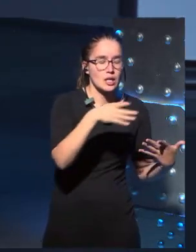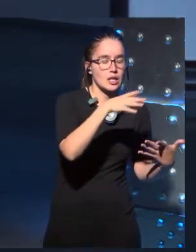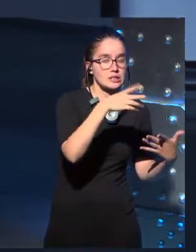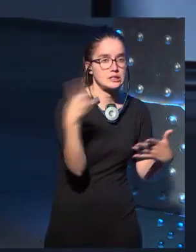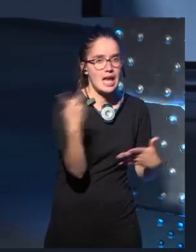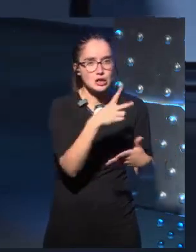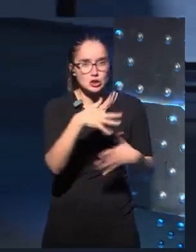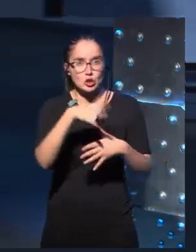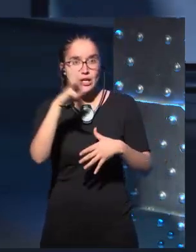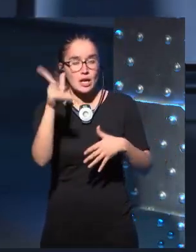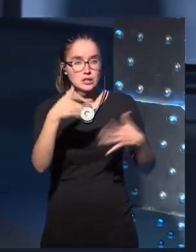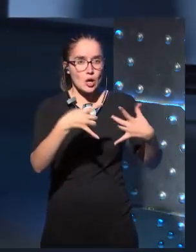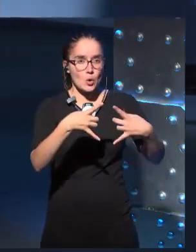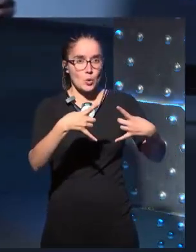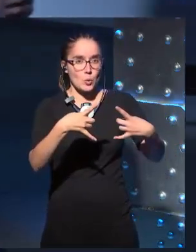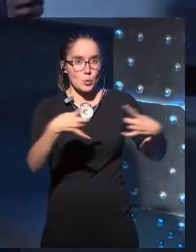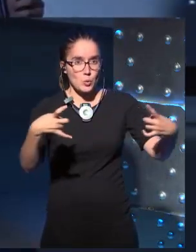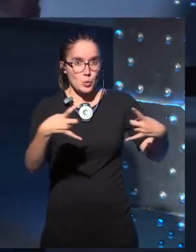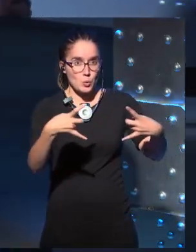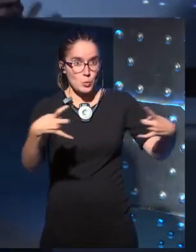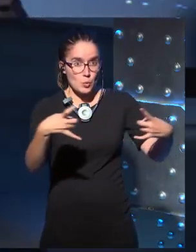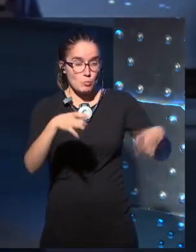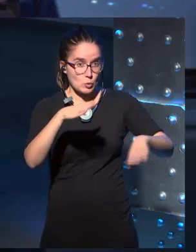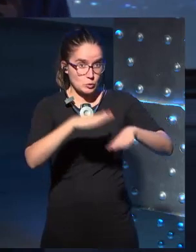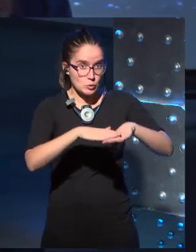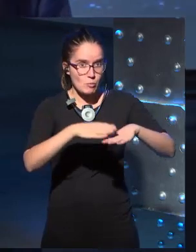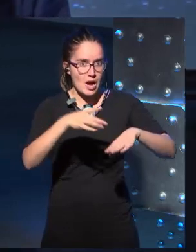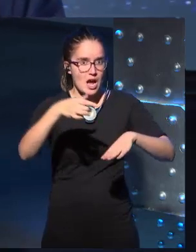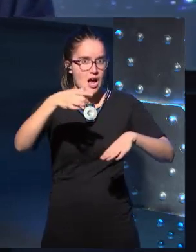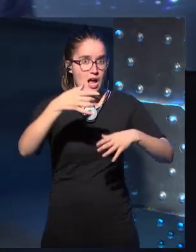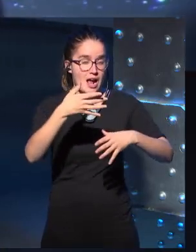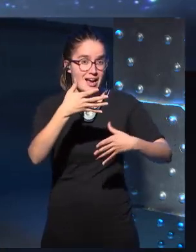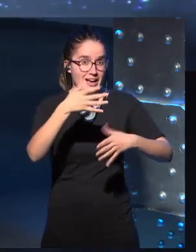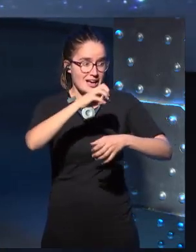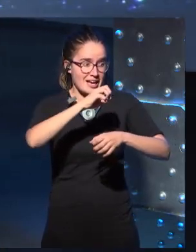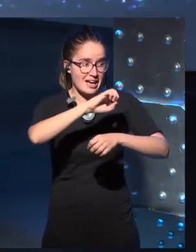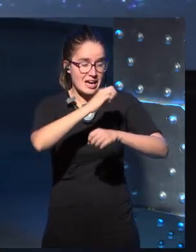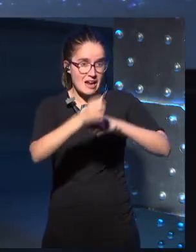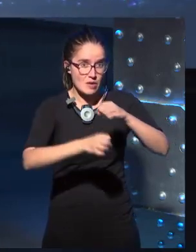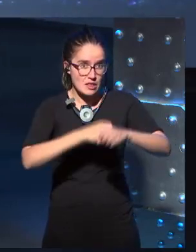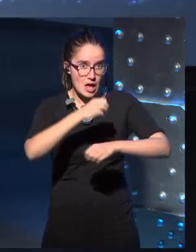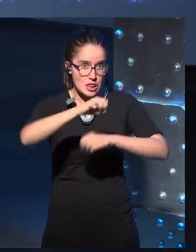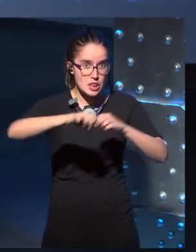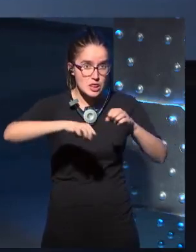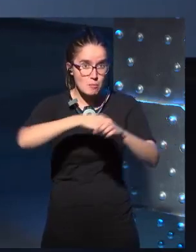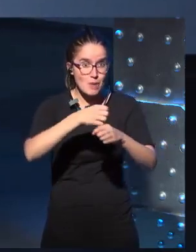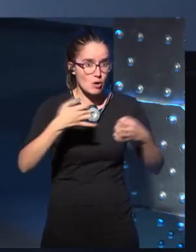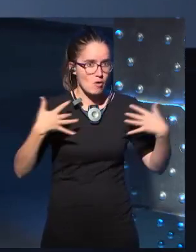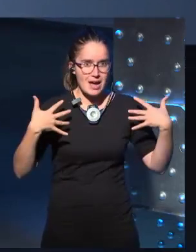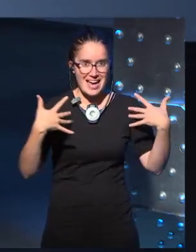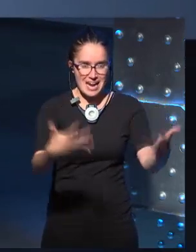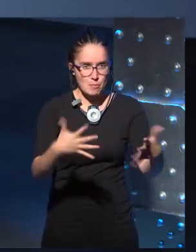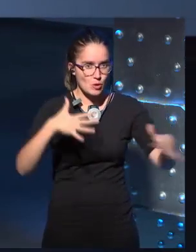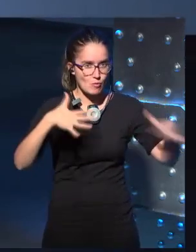are attracted to each other through gravity. But they don't move fast enough. And when you don't move fast enough around one another in